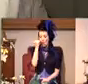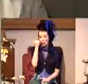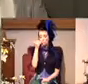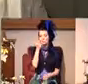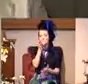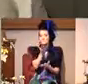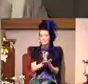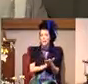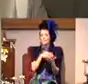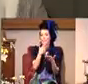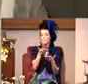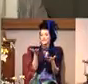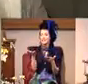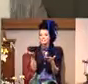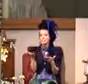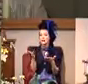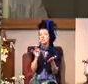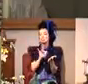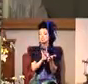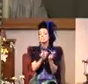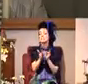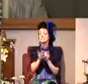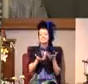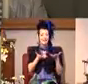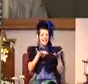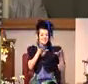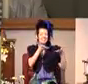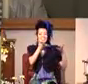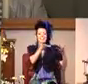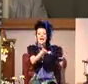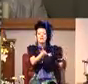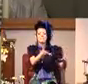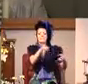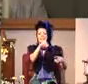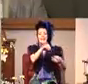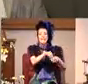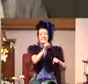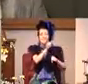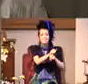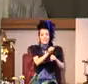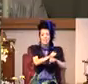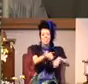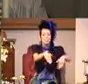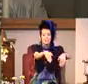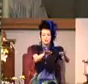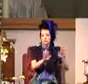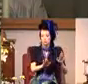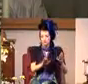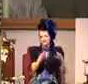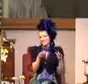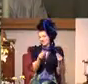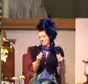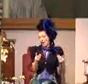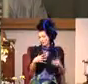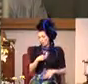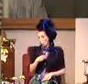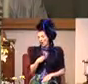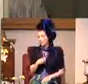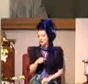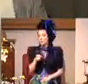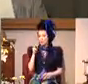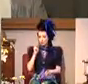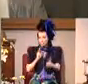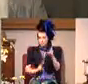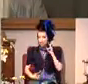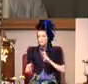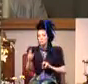things that Jesus left behind in the tomb. Now, they weren't things that were left there so that those who went in would see that they were left behind